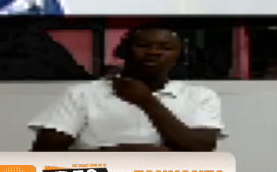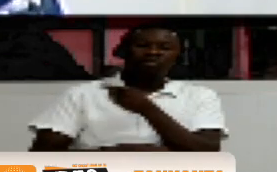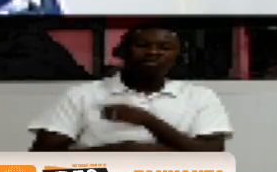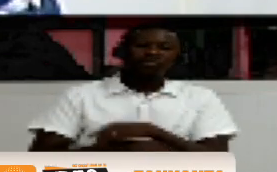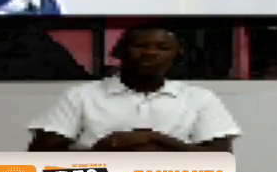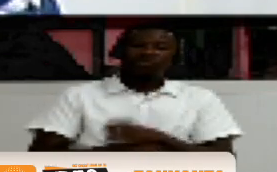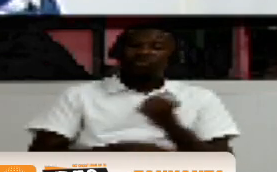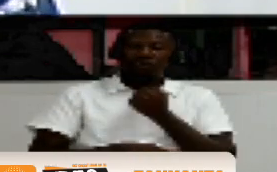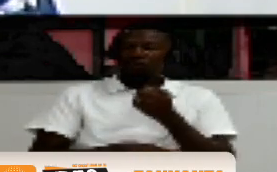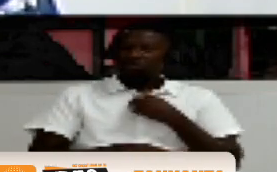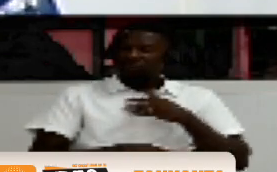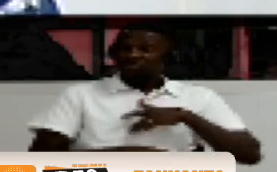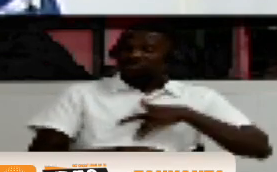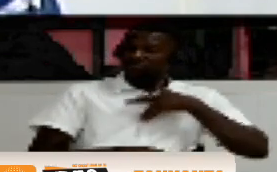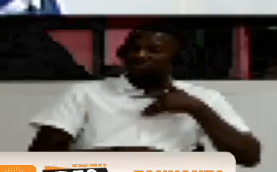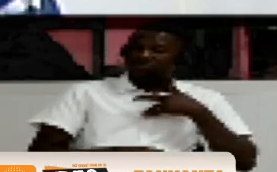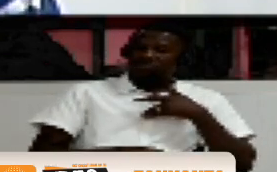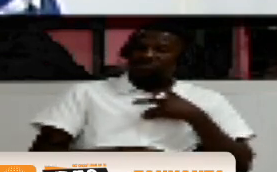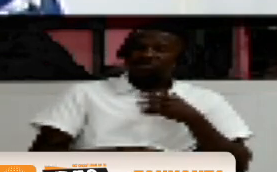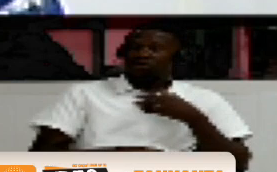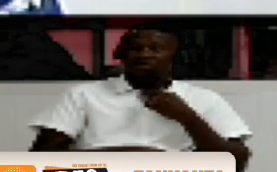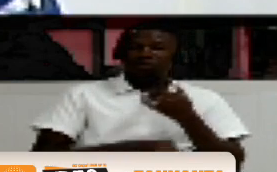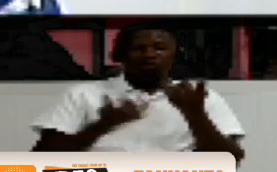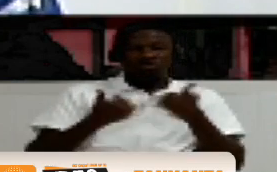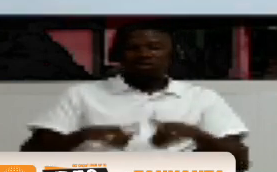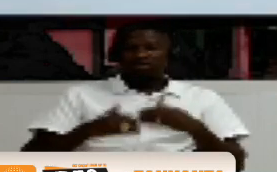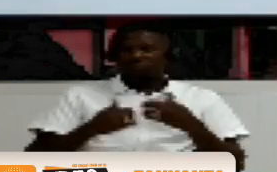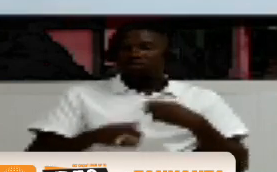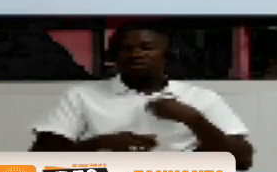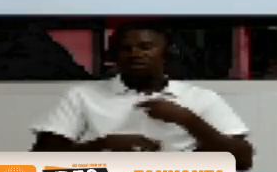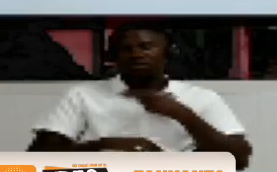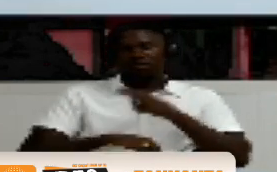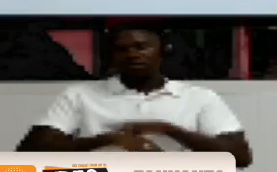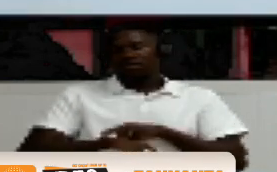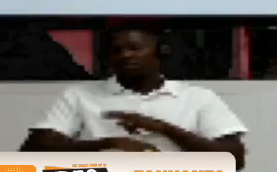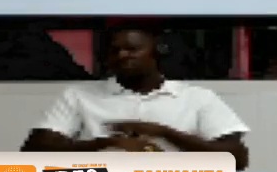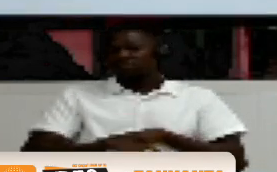because I felt it was wasting my time and